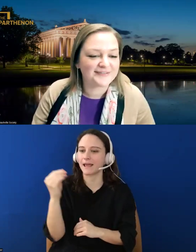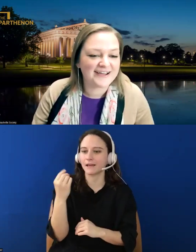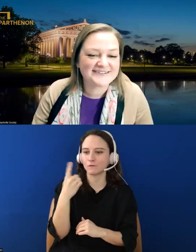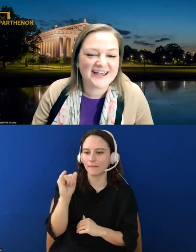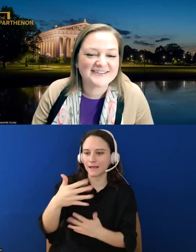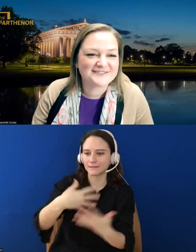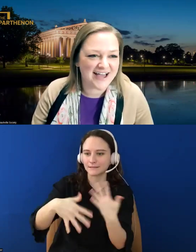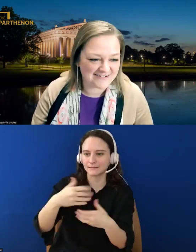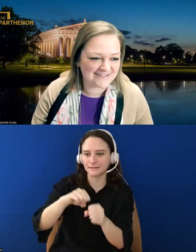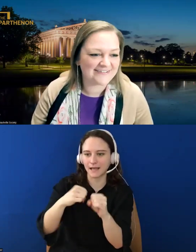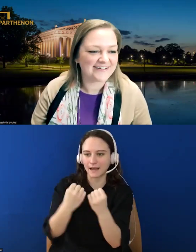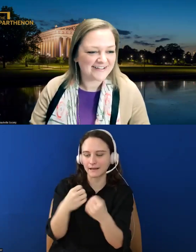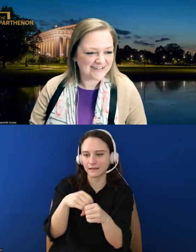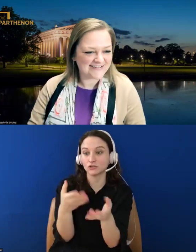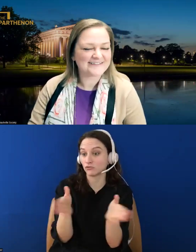if you would like to answer that.